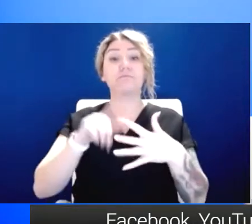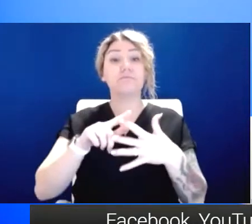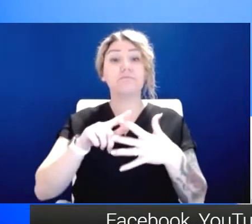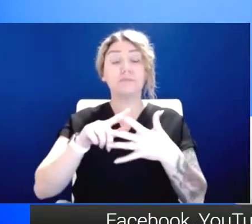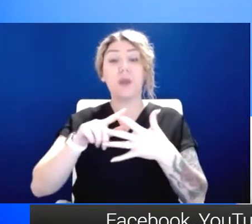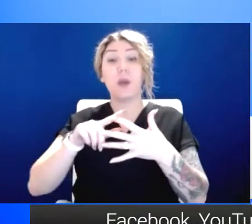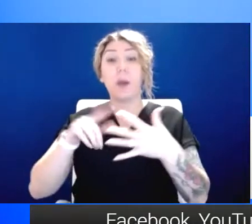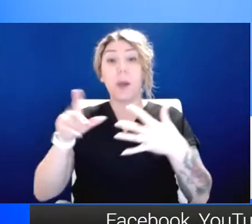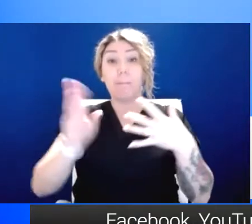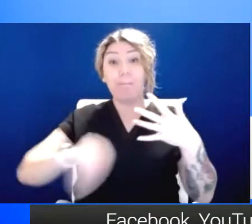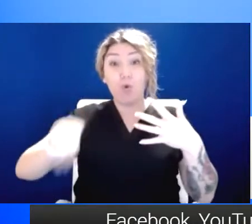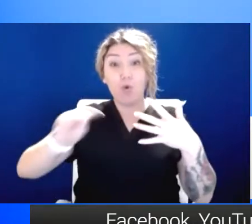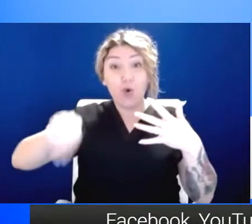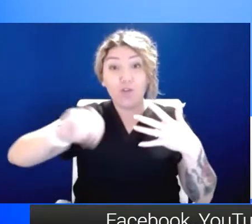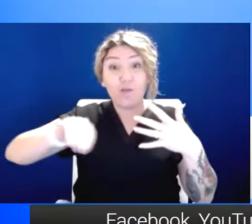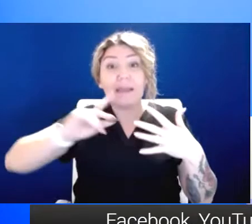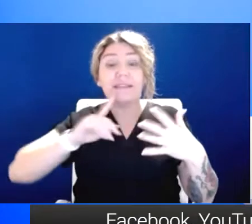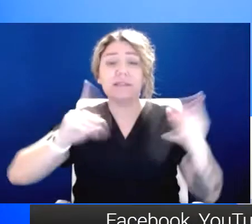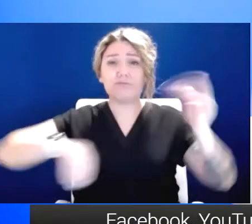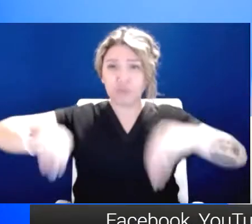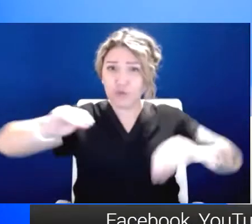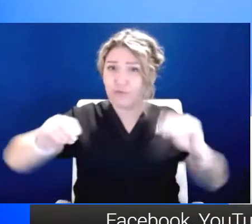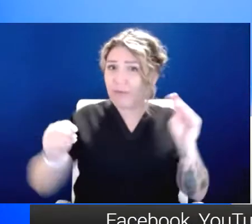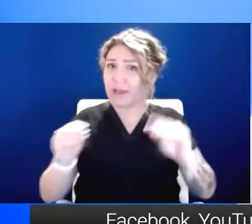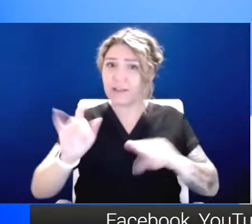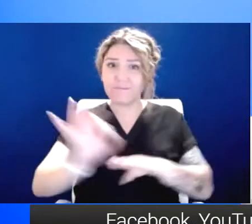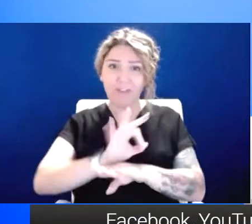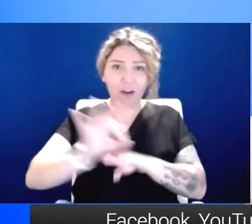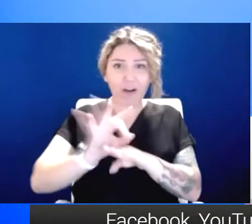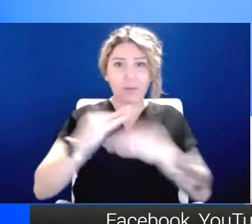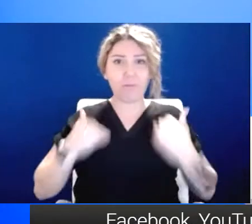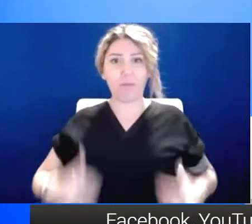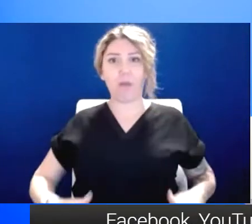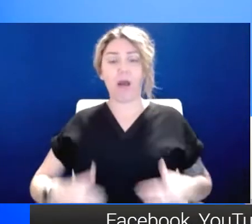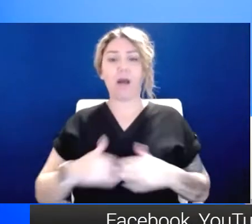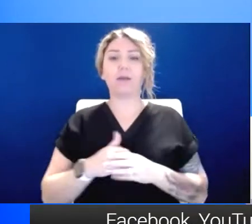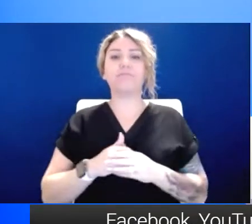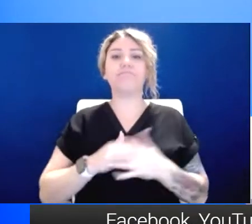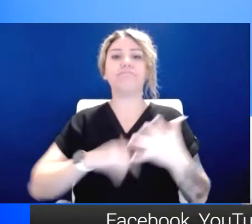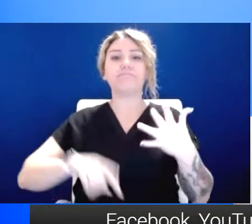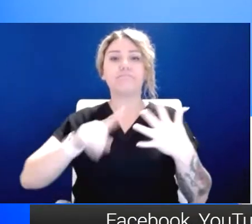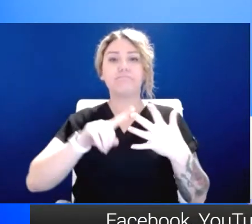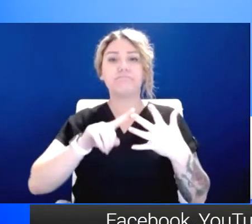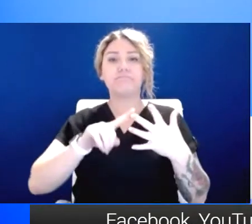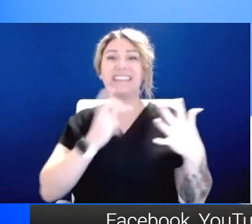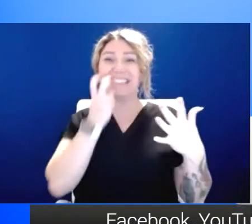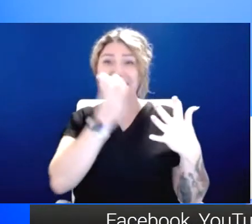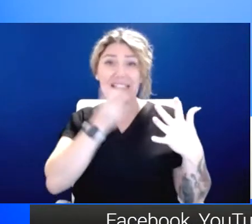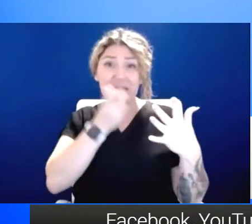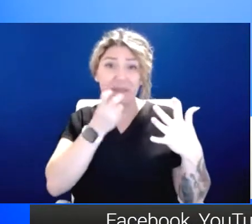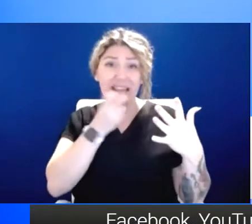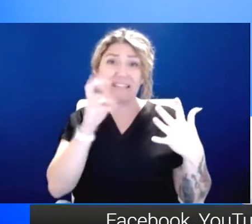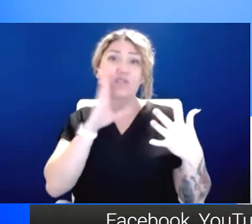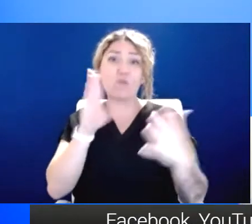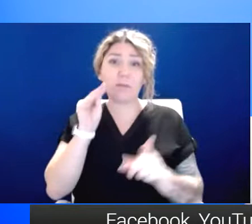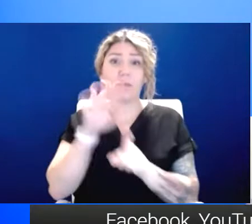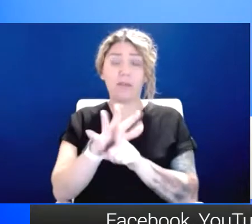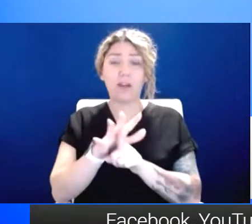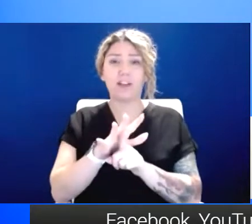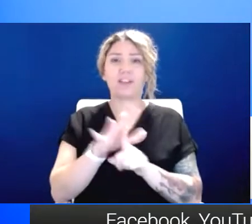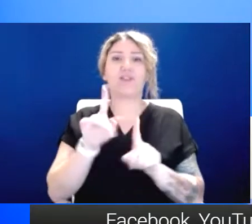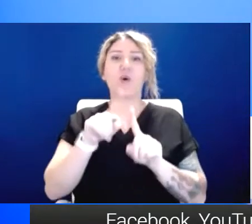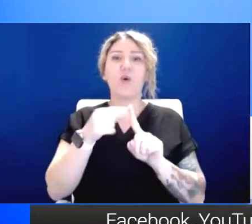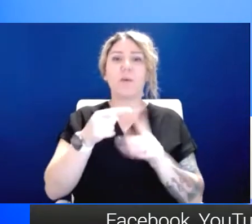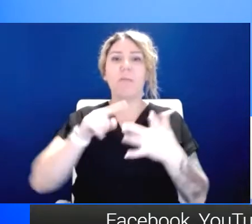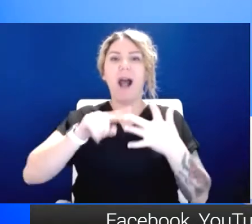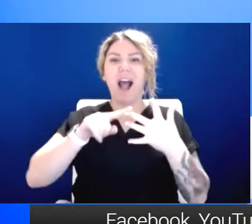movements keep them more functioning. Speech is affected in Parkinson's, so when they're boxing, they're yelling and screaming,